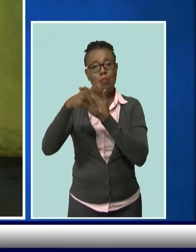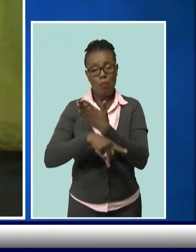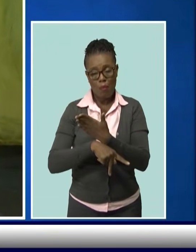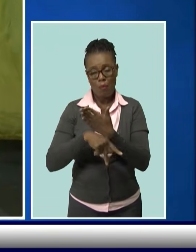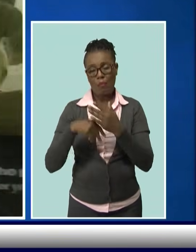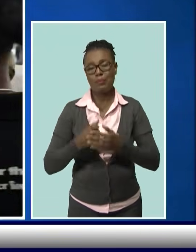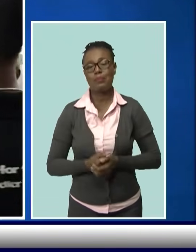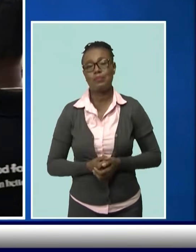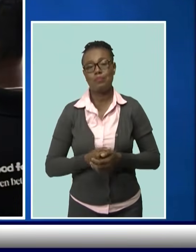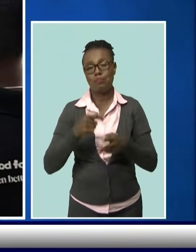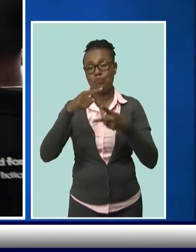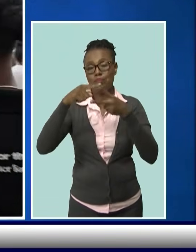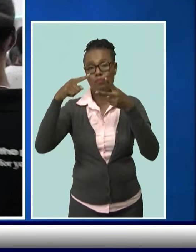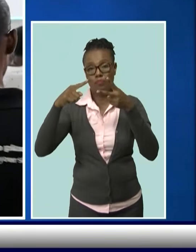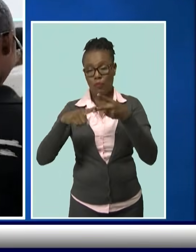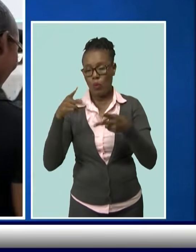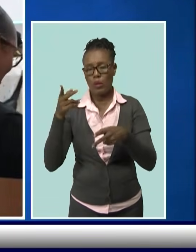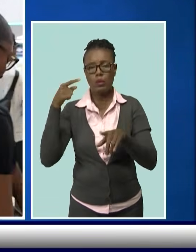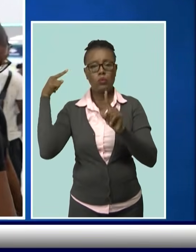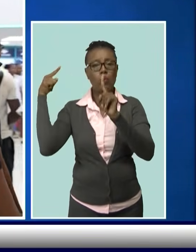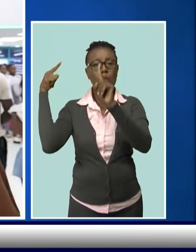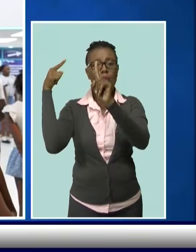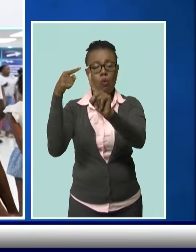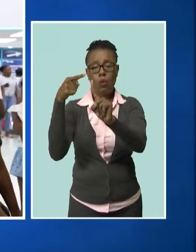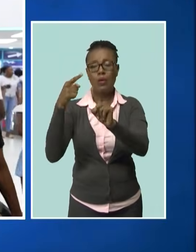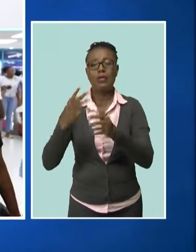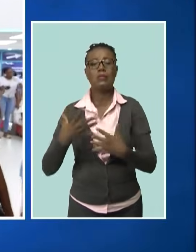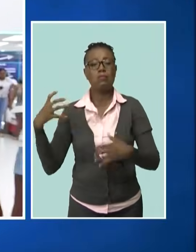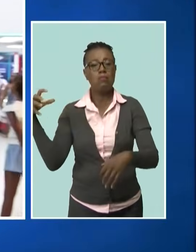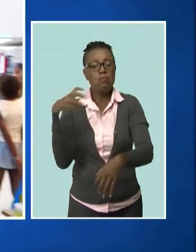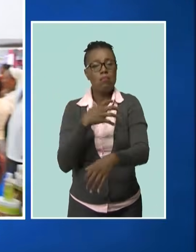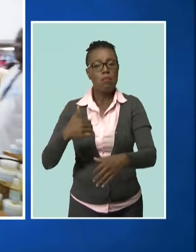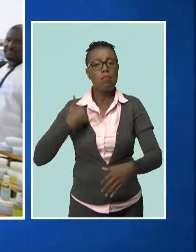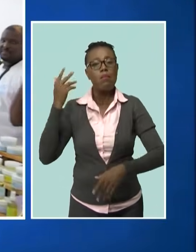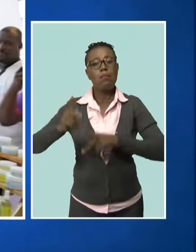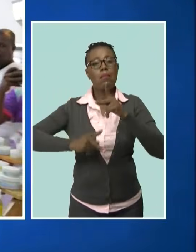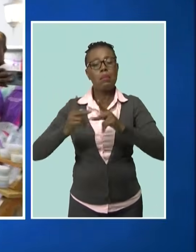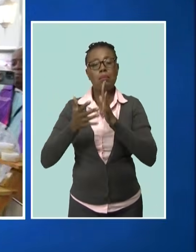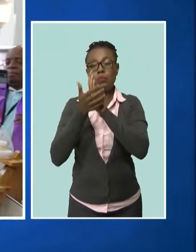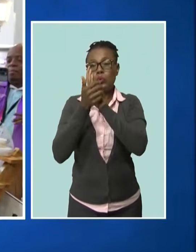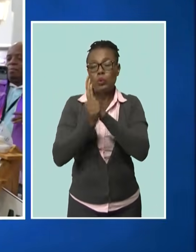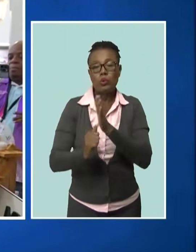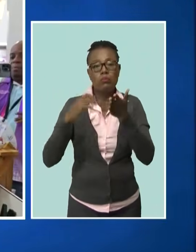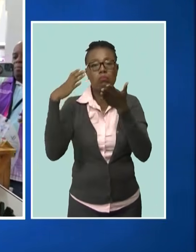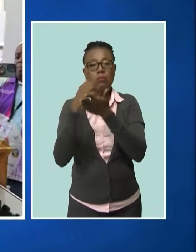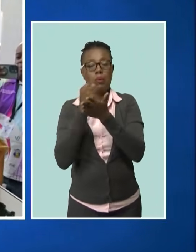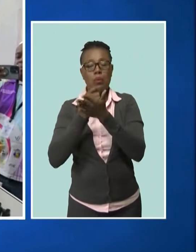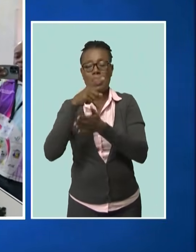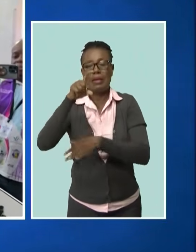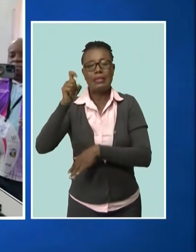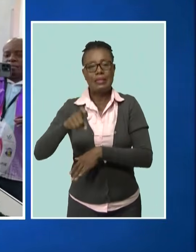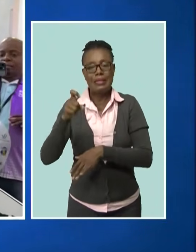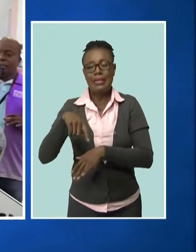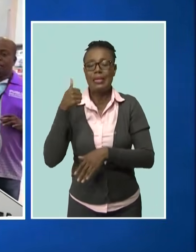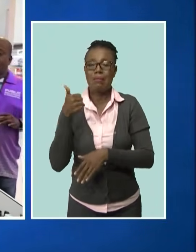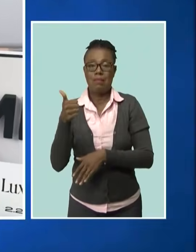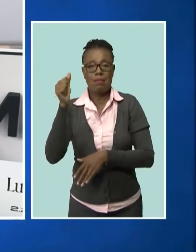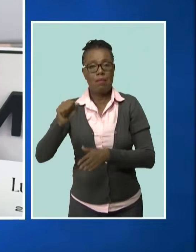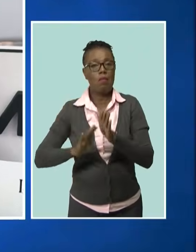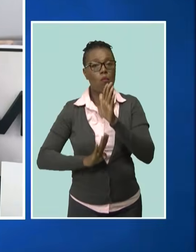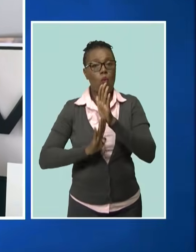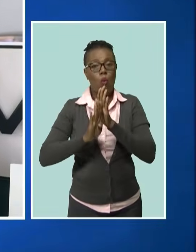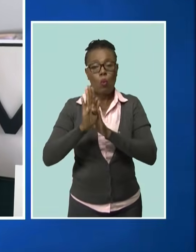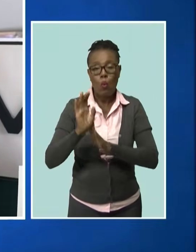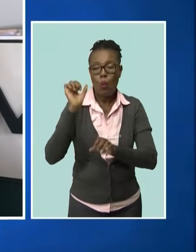Program. Those initiatives are designed to empower young individuals with the skills and opportunities needed for personal growth and